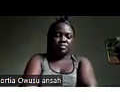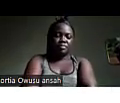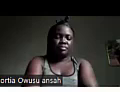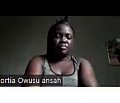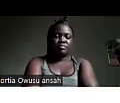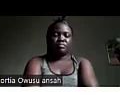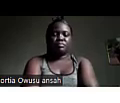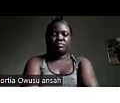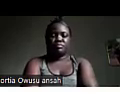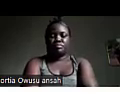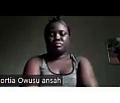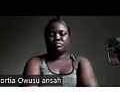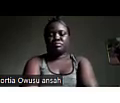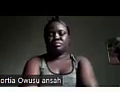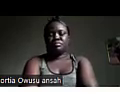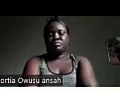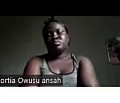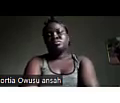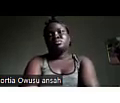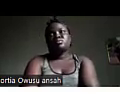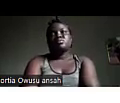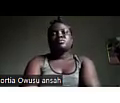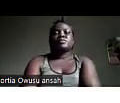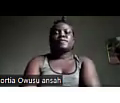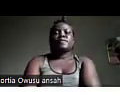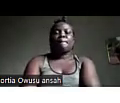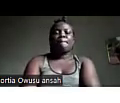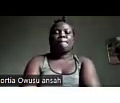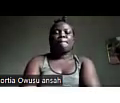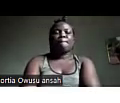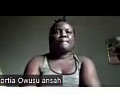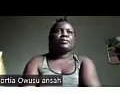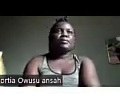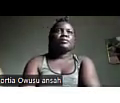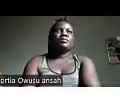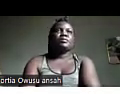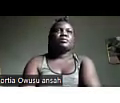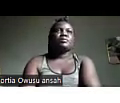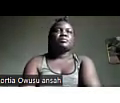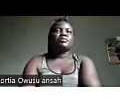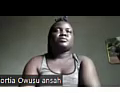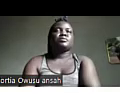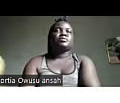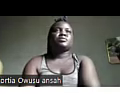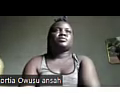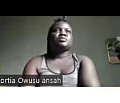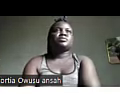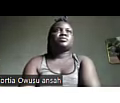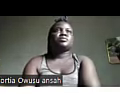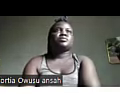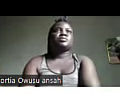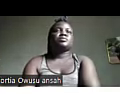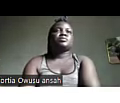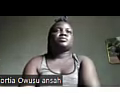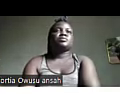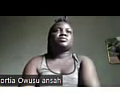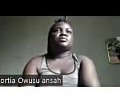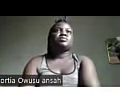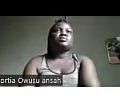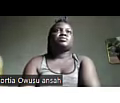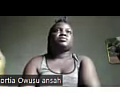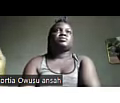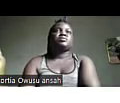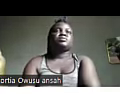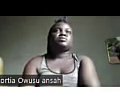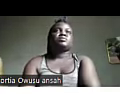that you will be able to follow the course. You can do it and do it well. You can ask, you can try. After